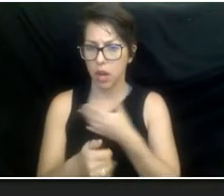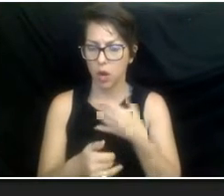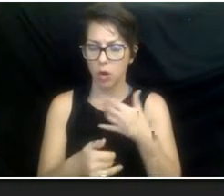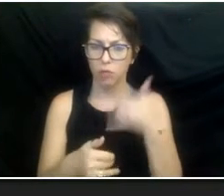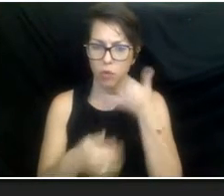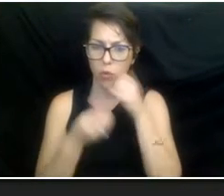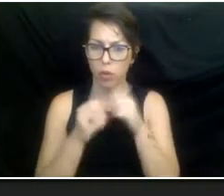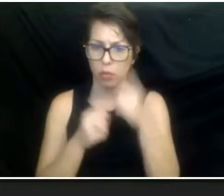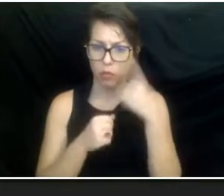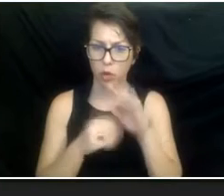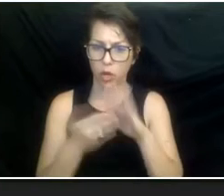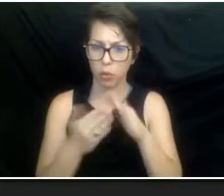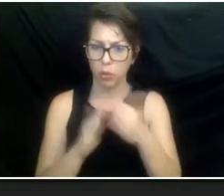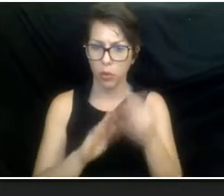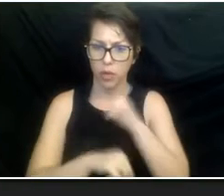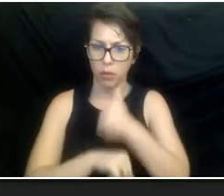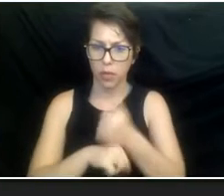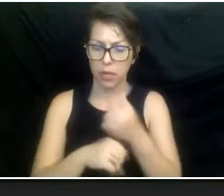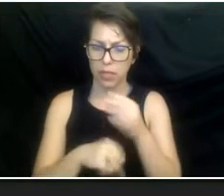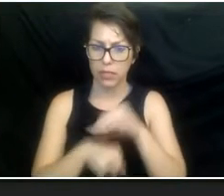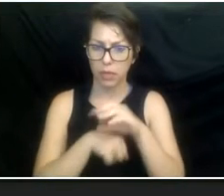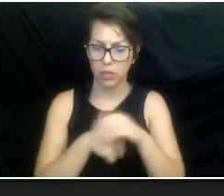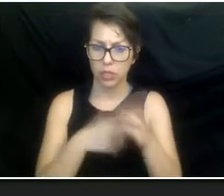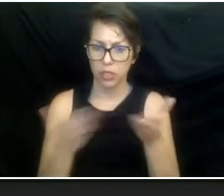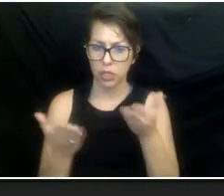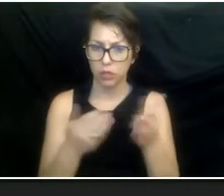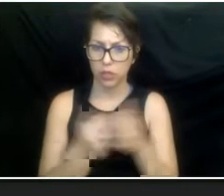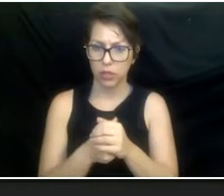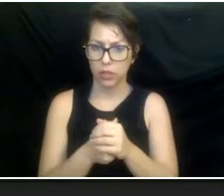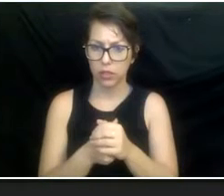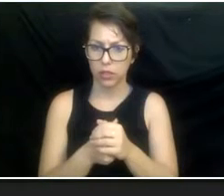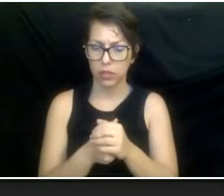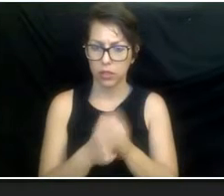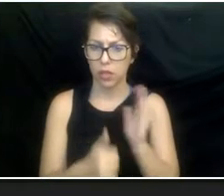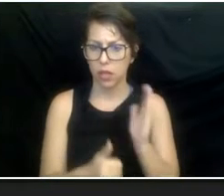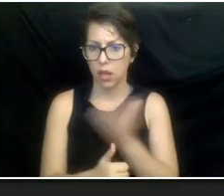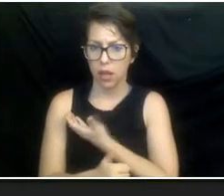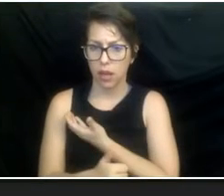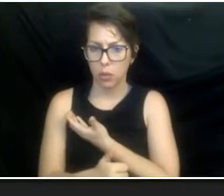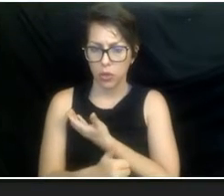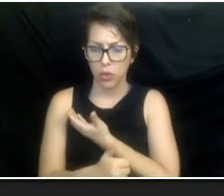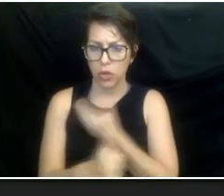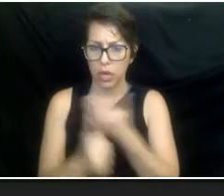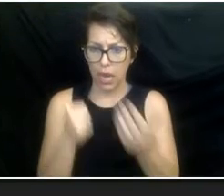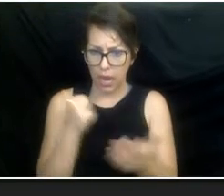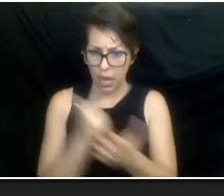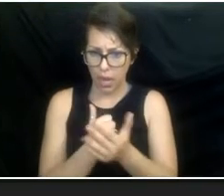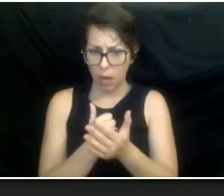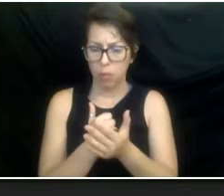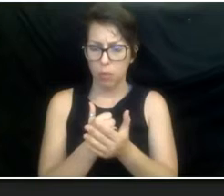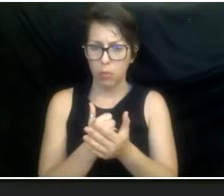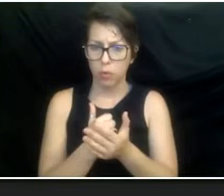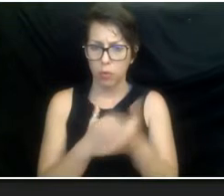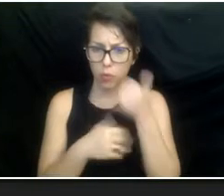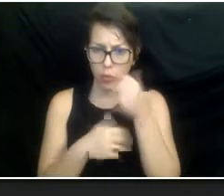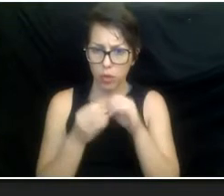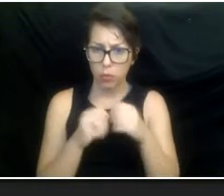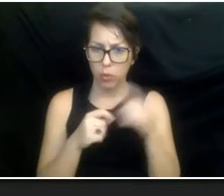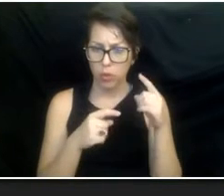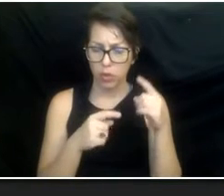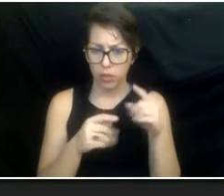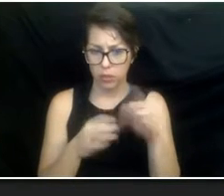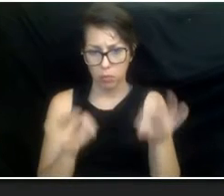Gateway for our communities to accessing services in operating a phone line along now with